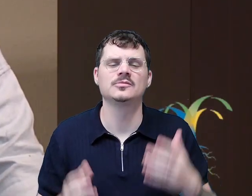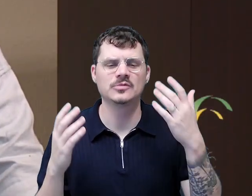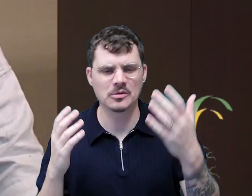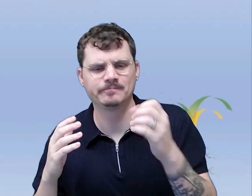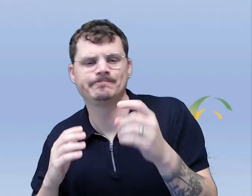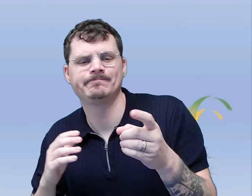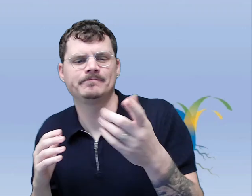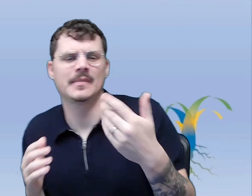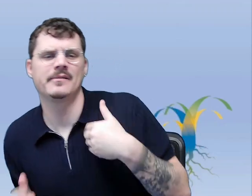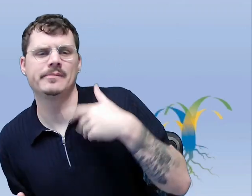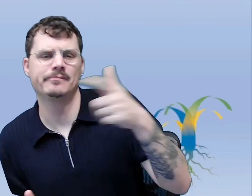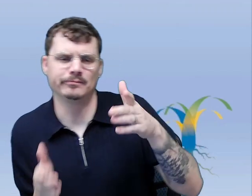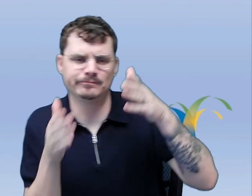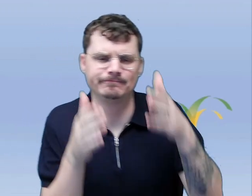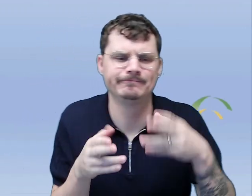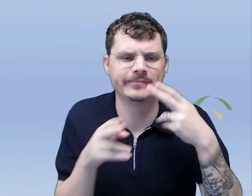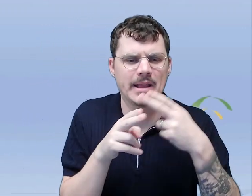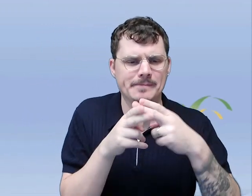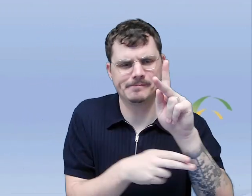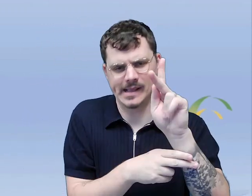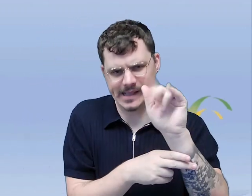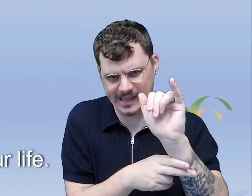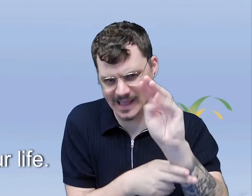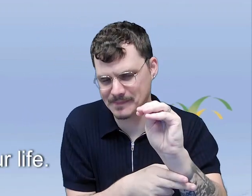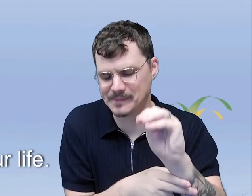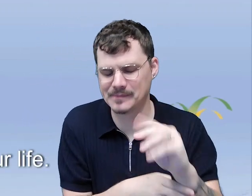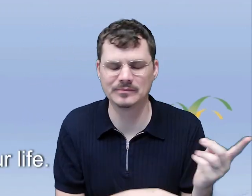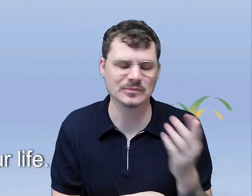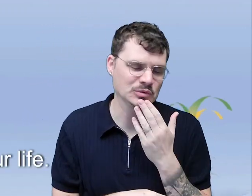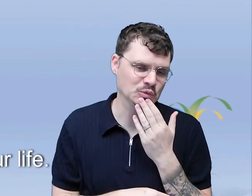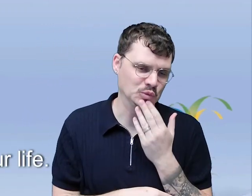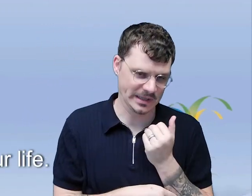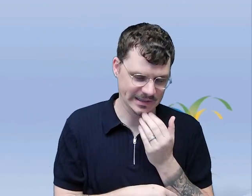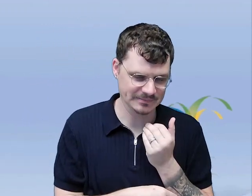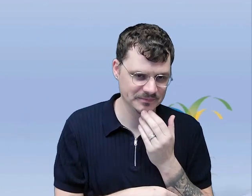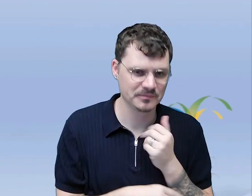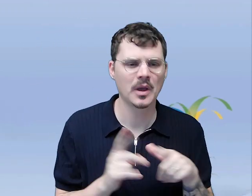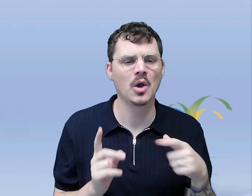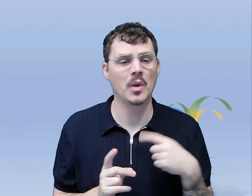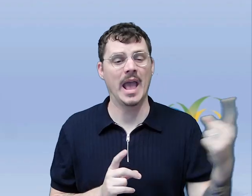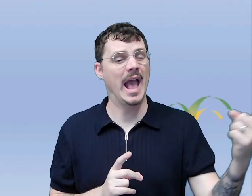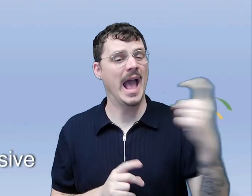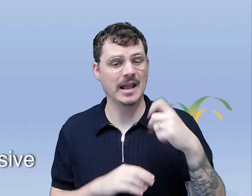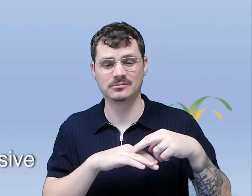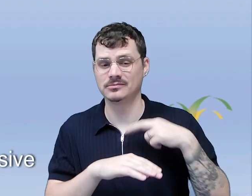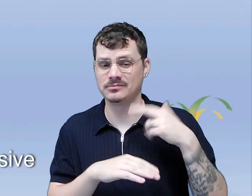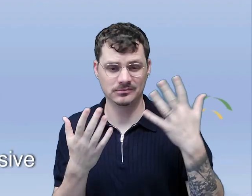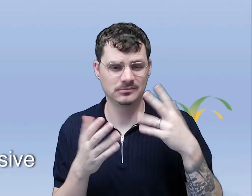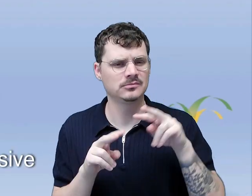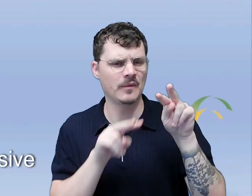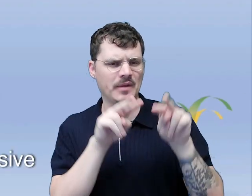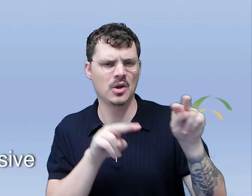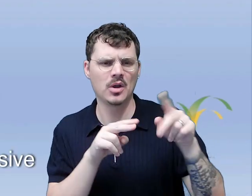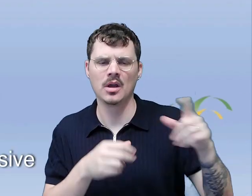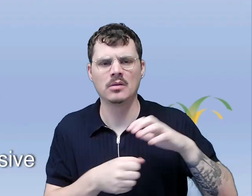So there was this guy named Kim, sweetest guy you ever met in your life, but we were being asked to evaluate